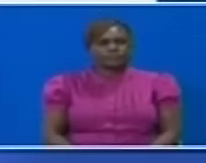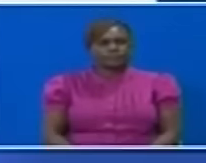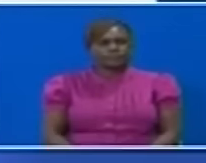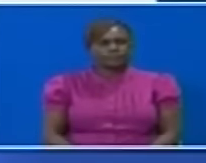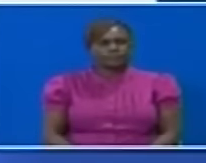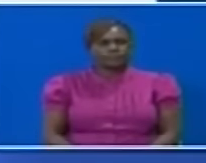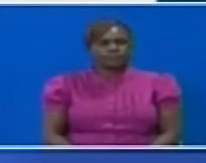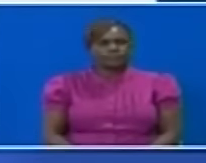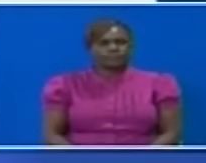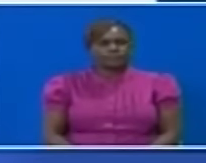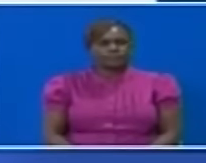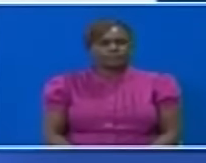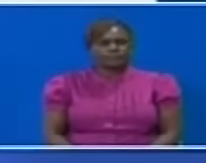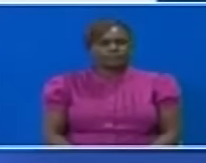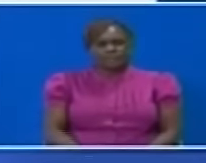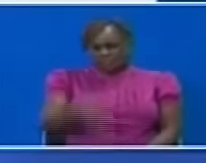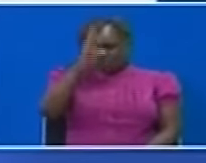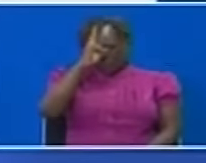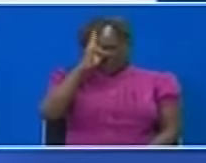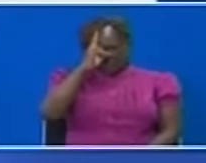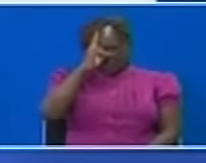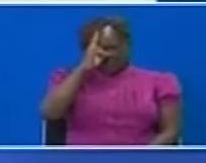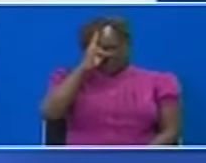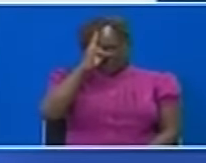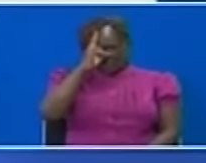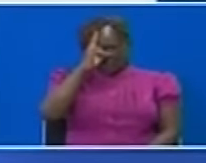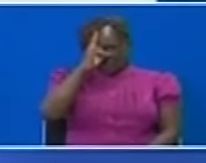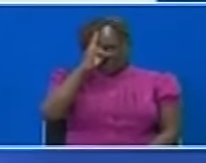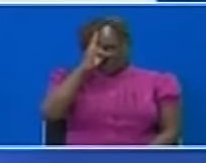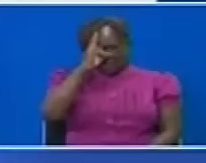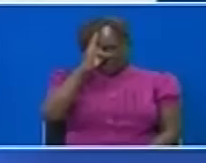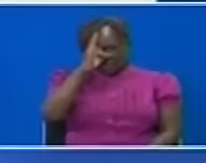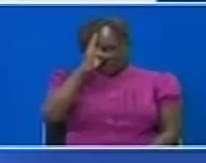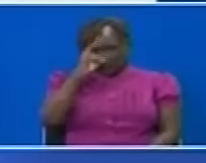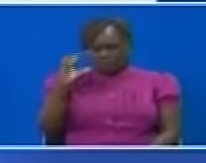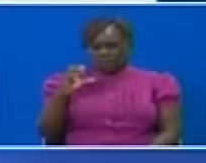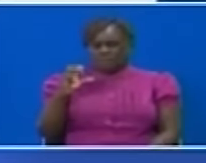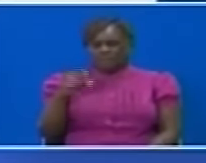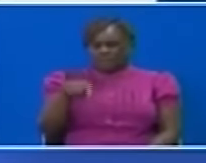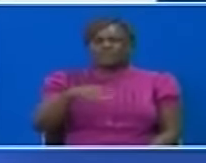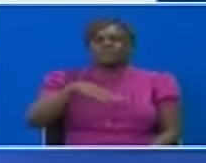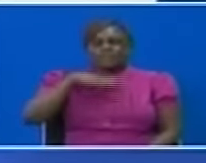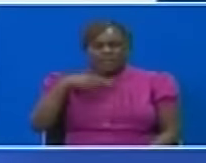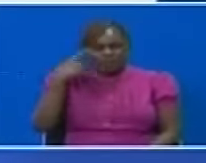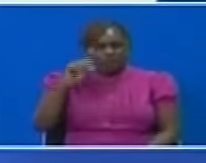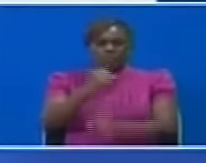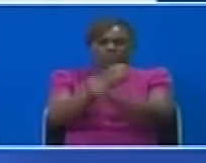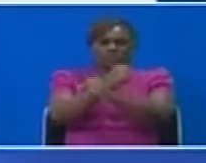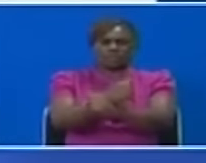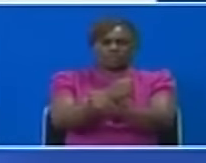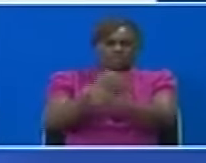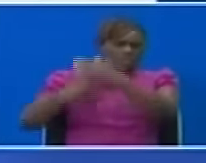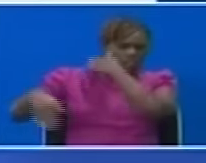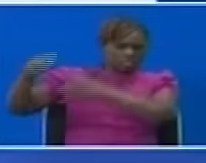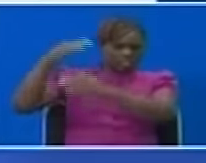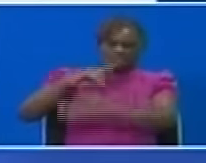Kitu, and Gideon Ochieng, Police Constables Robert Kinyo and Cornelius Rono, who paid the ultimate prize. History will